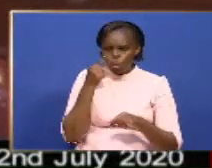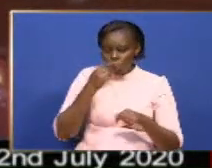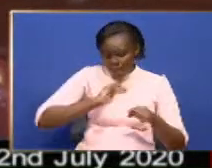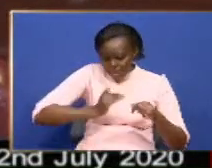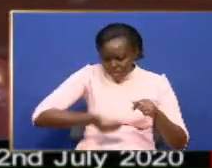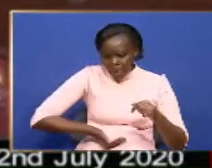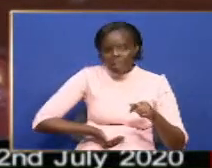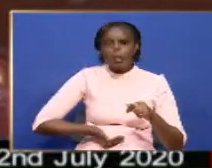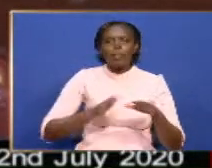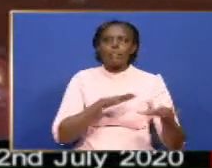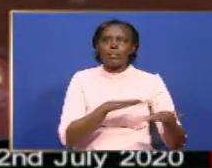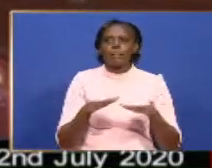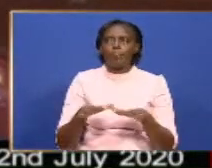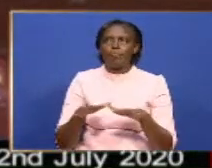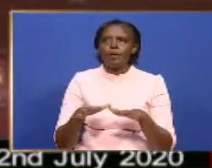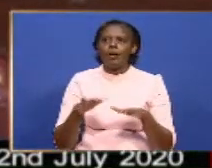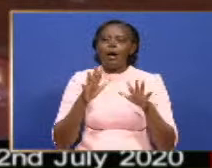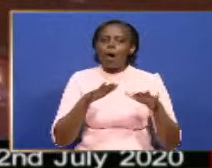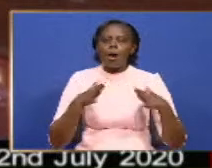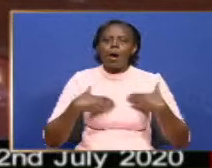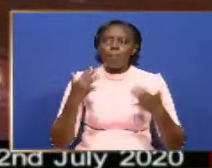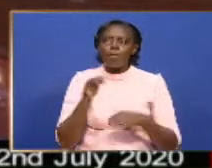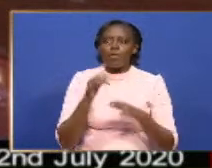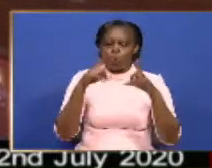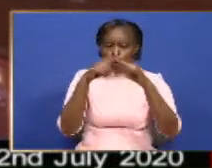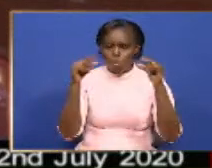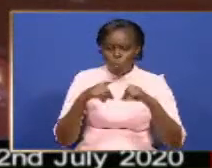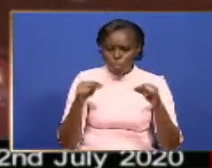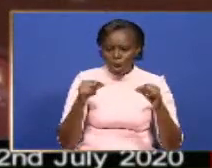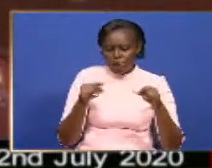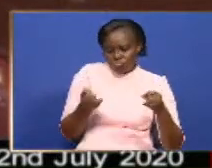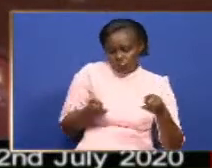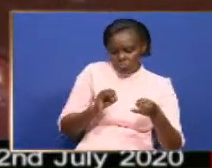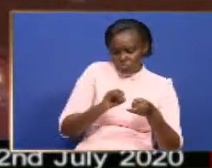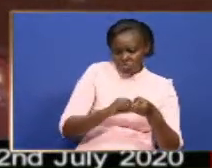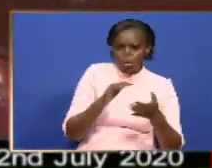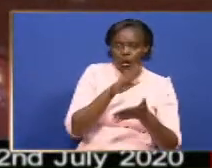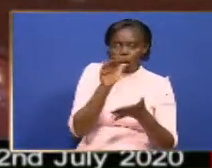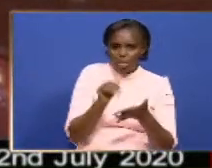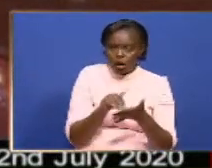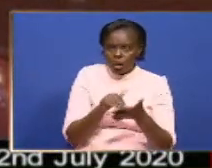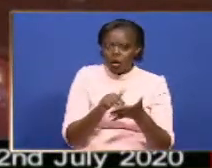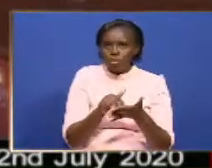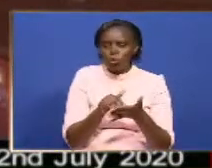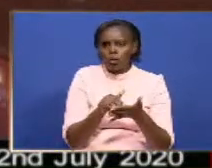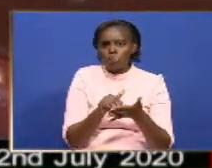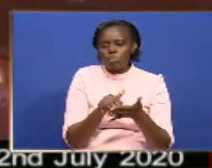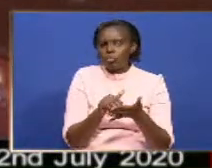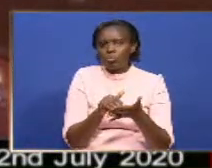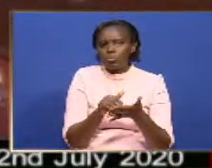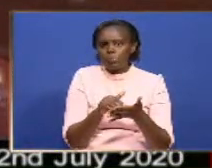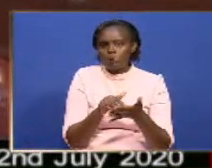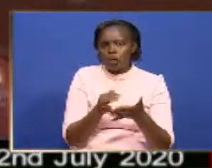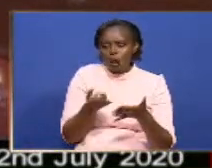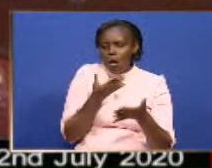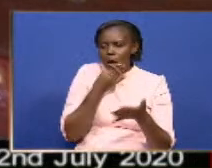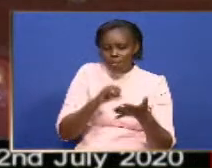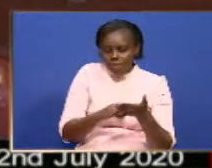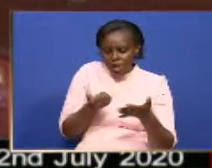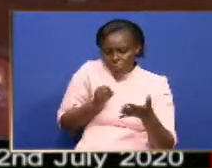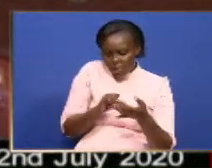suffer. I am happy that the word spouse includes common law spouse, especially under the